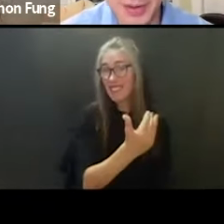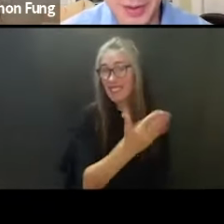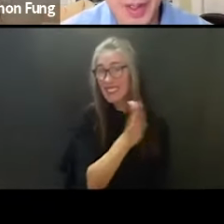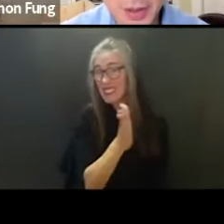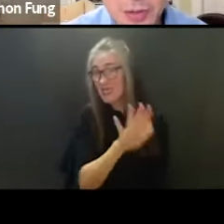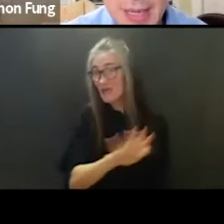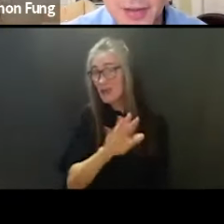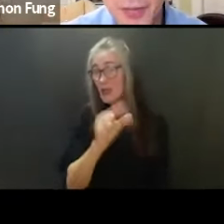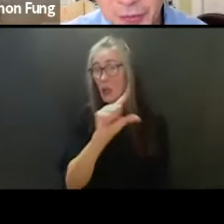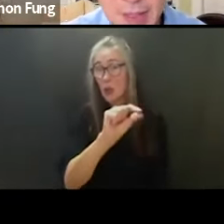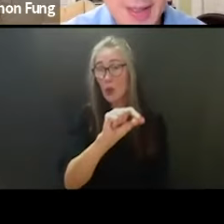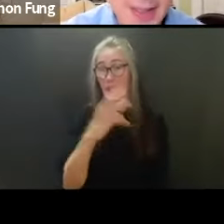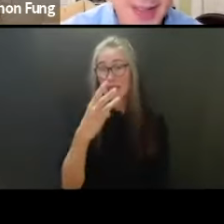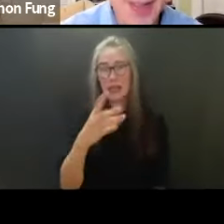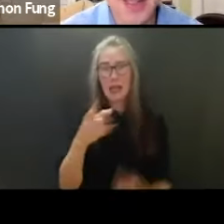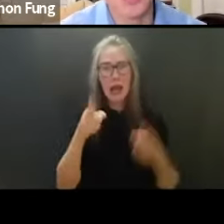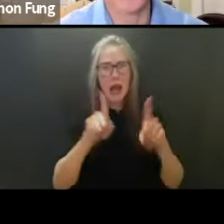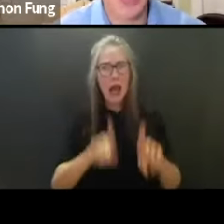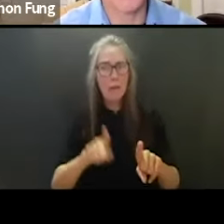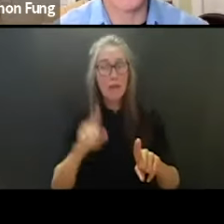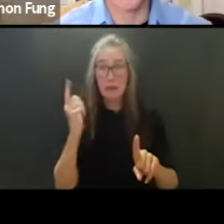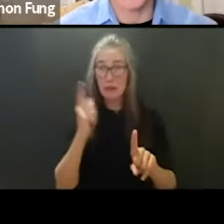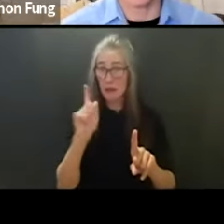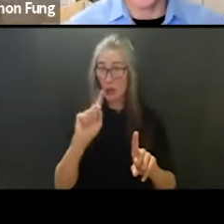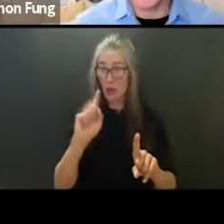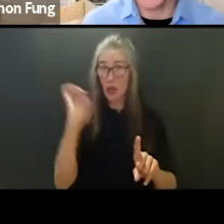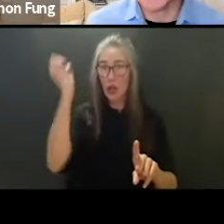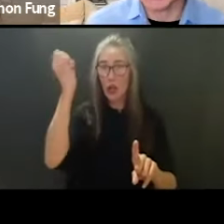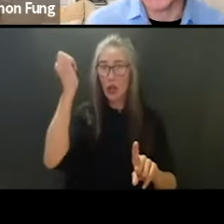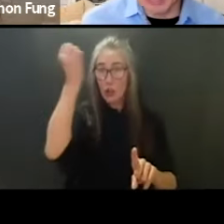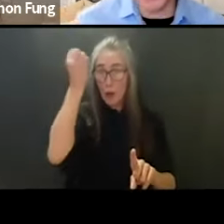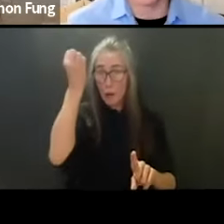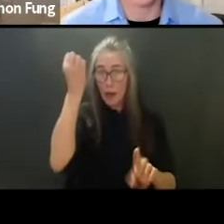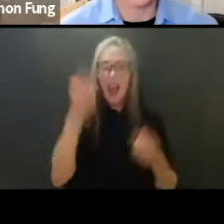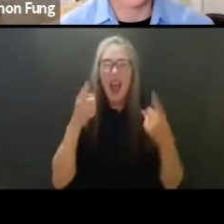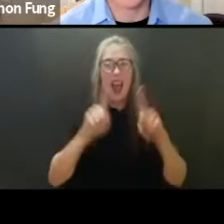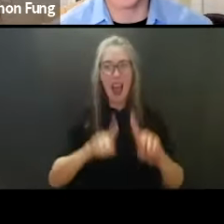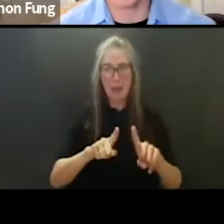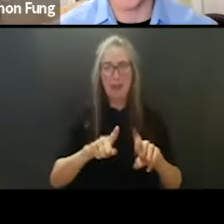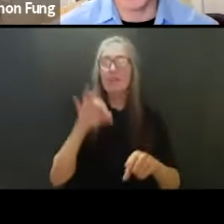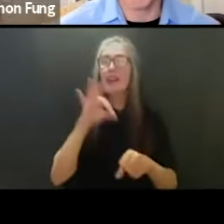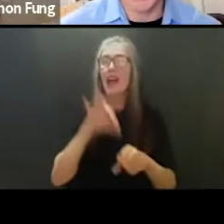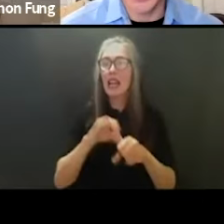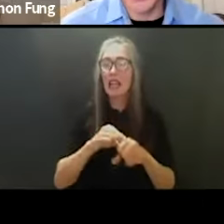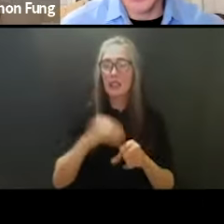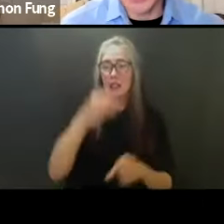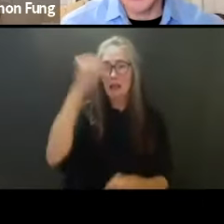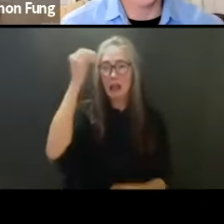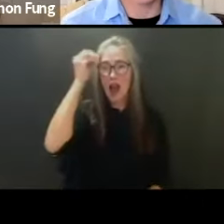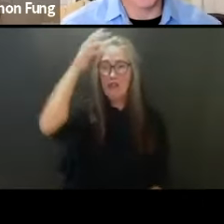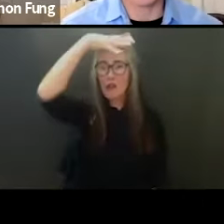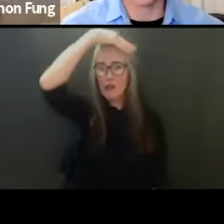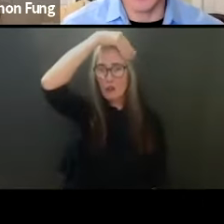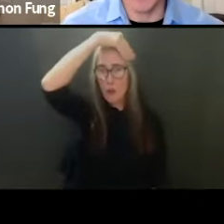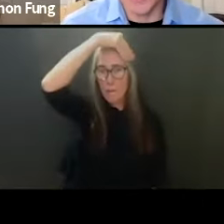world in 2015-16, around those years. And in our country, in the United States, it was marked by the